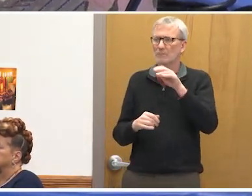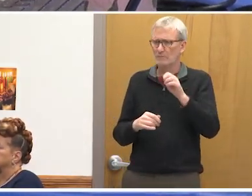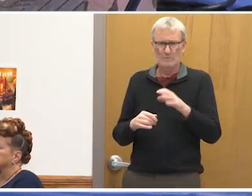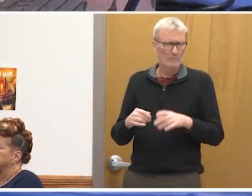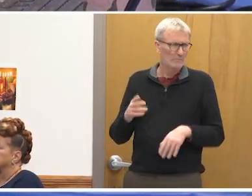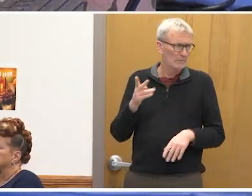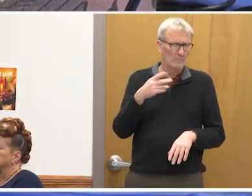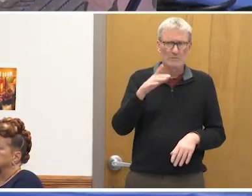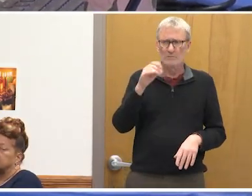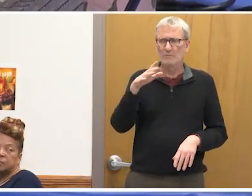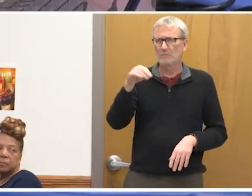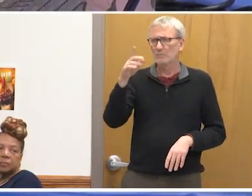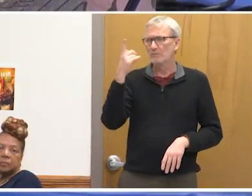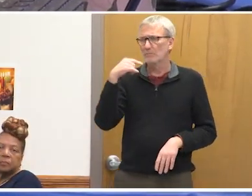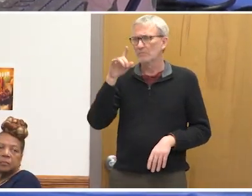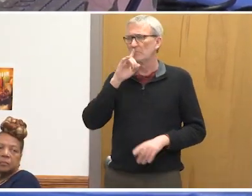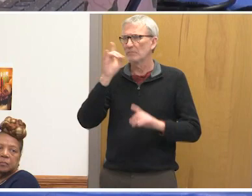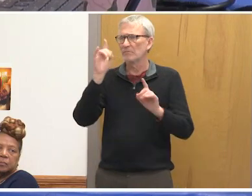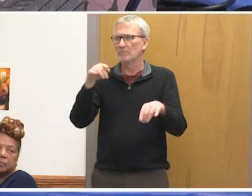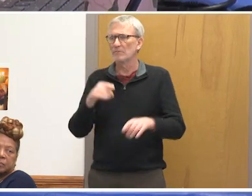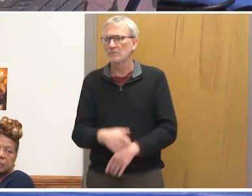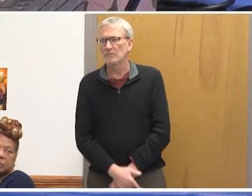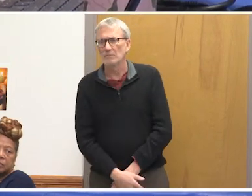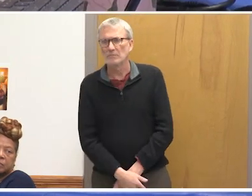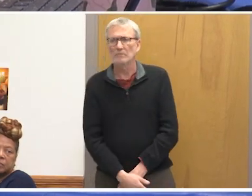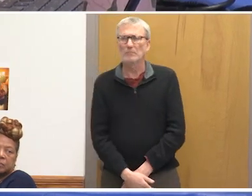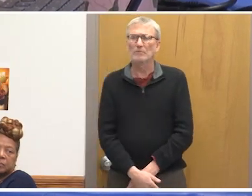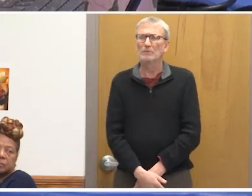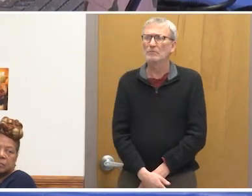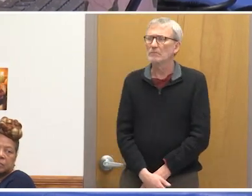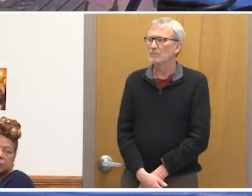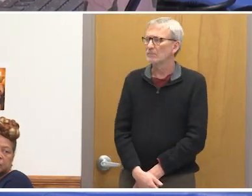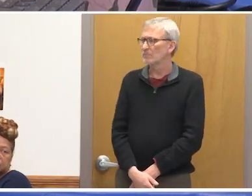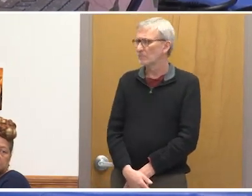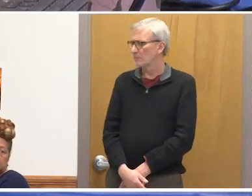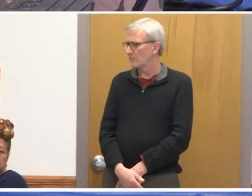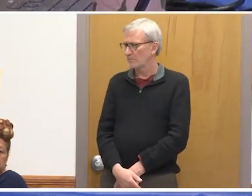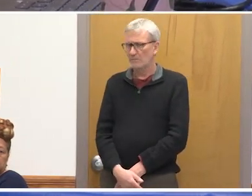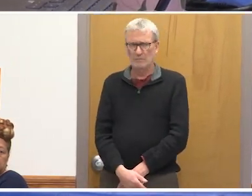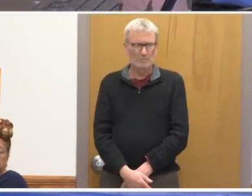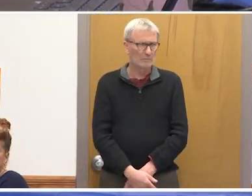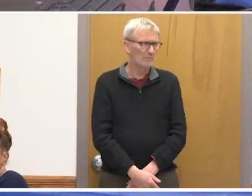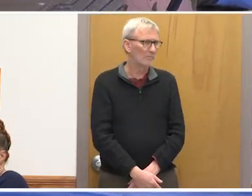commander is in the room tonight. I think you probably all know him.